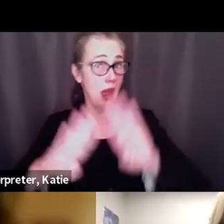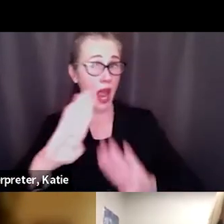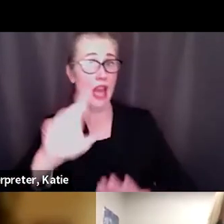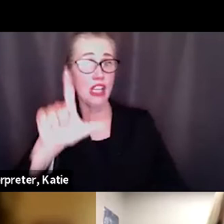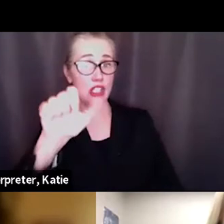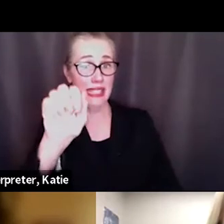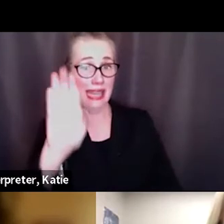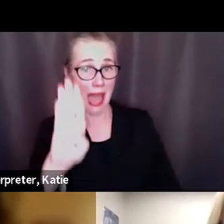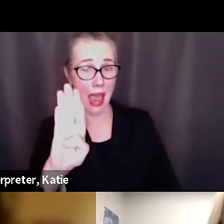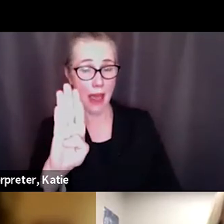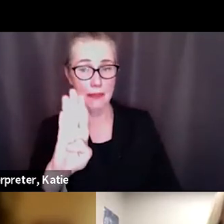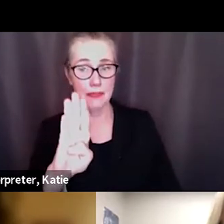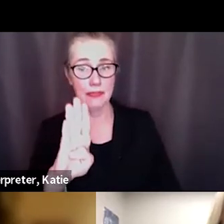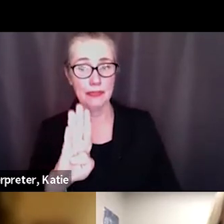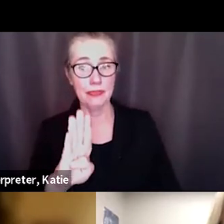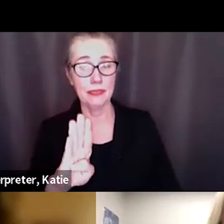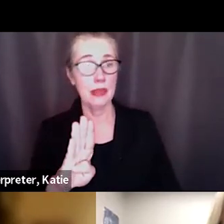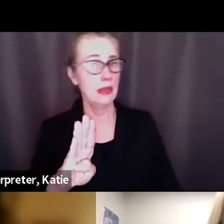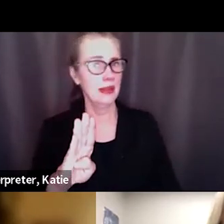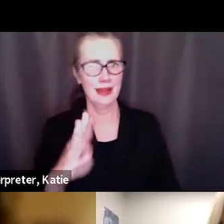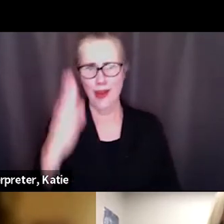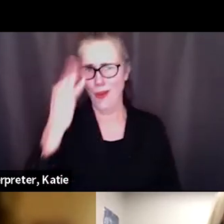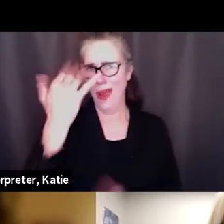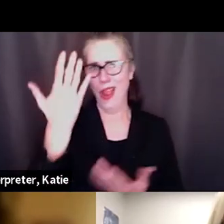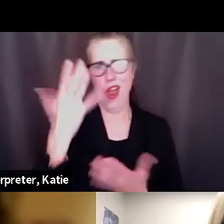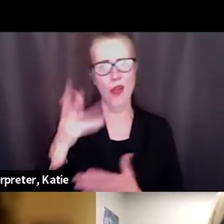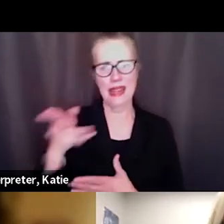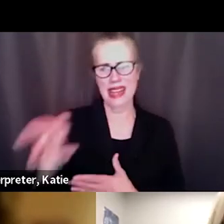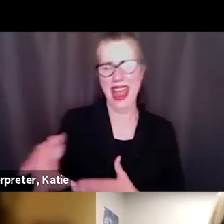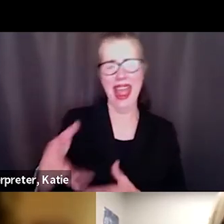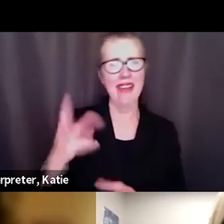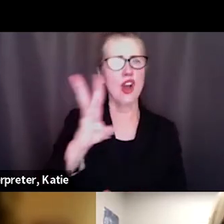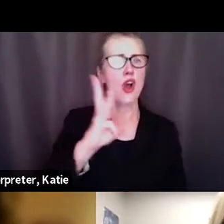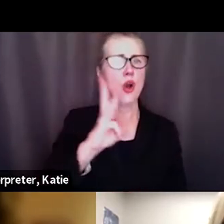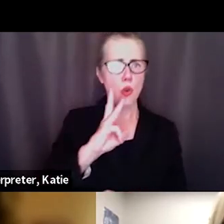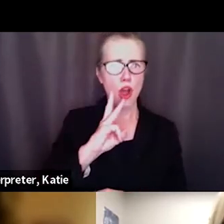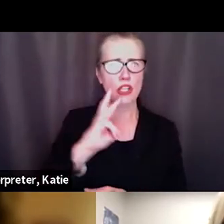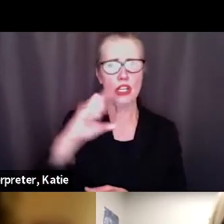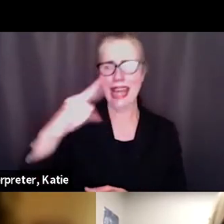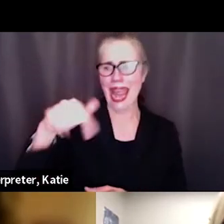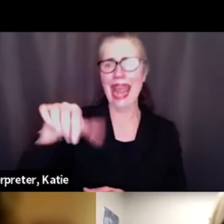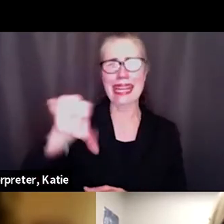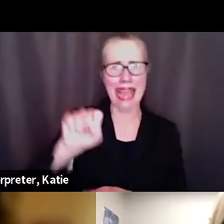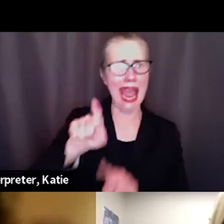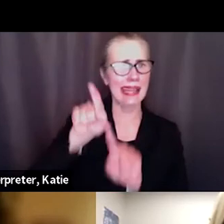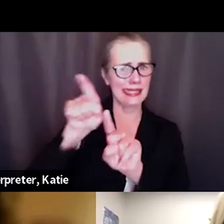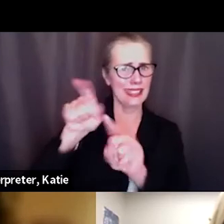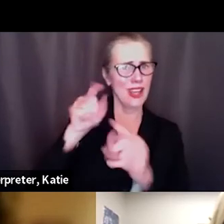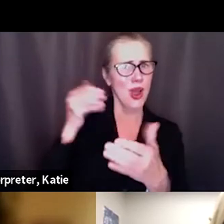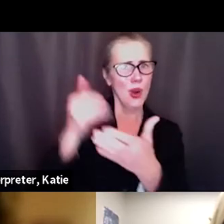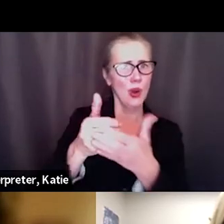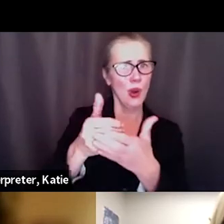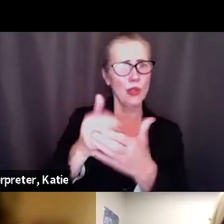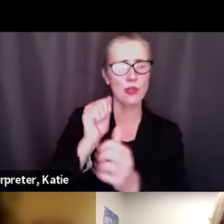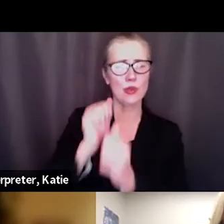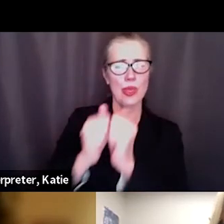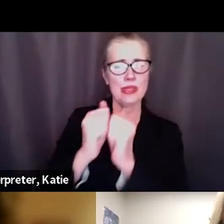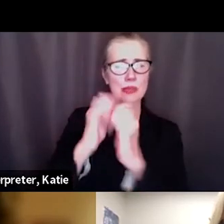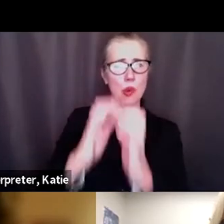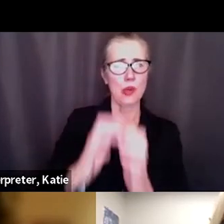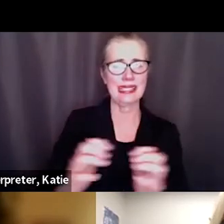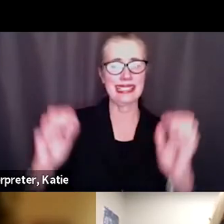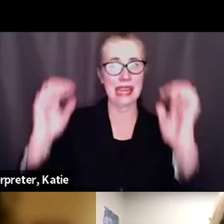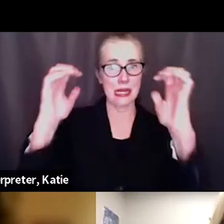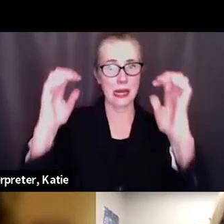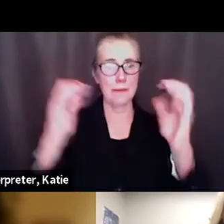because there is already an existing water and gas access up by the stadium next slide please